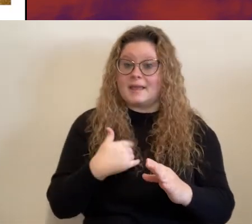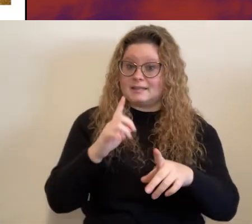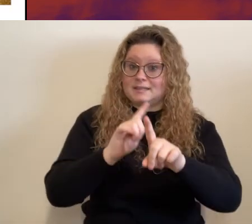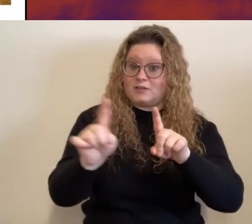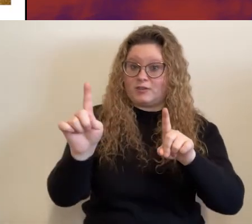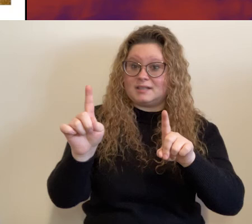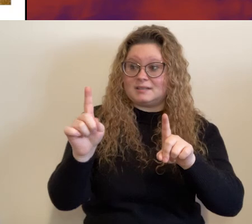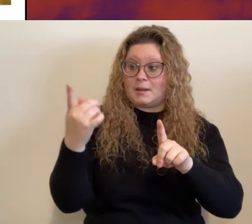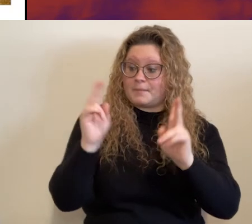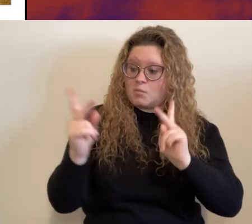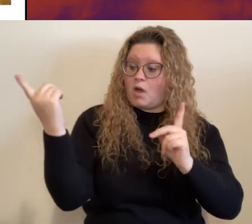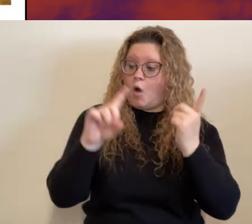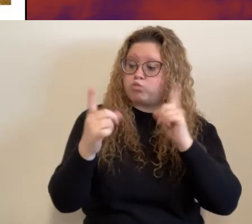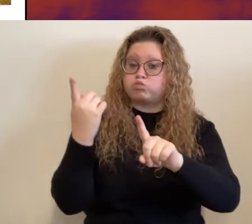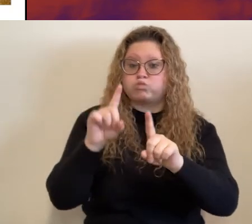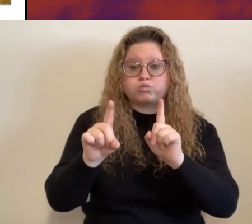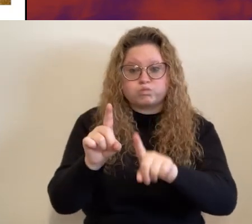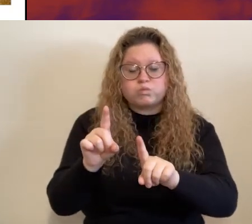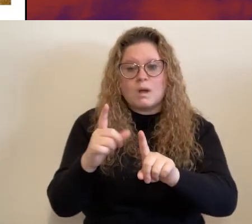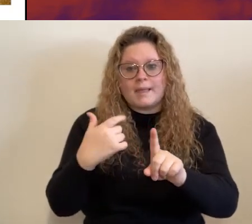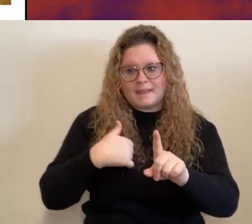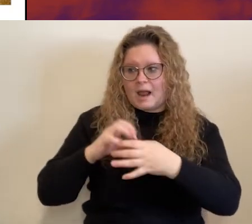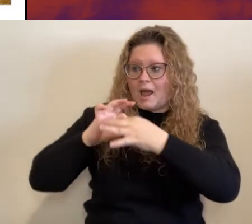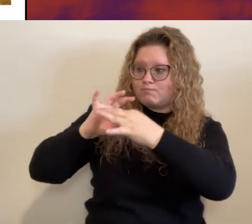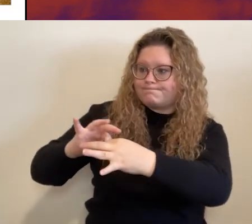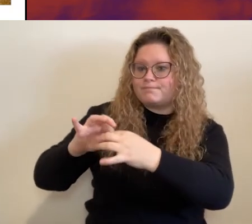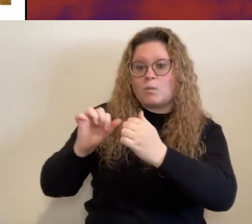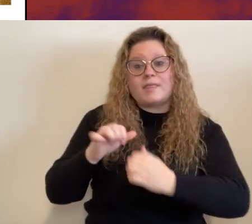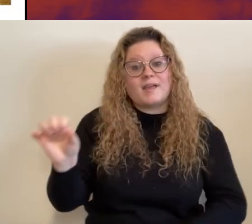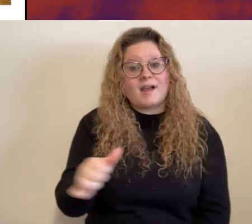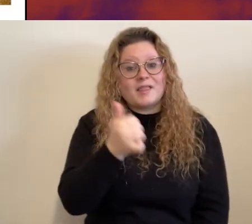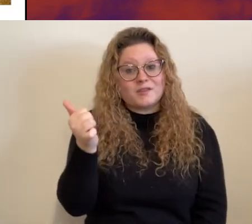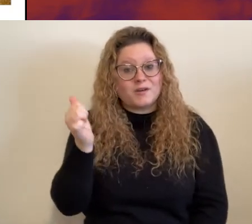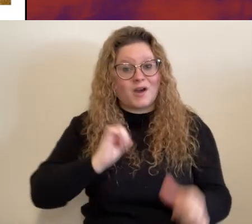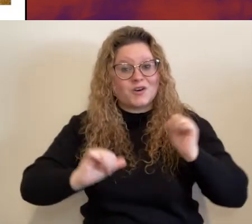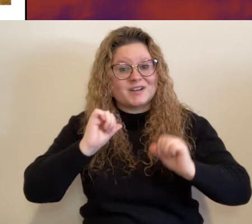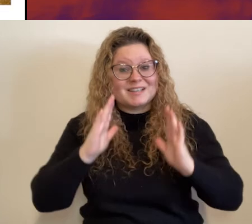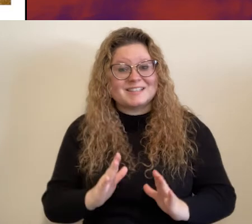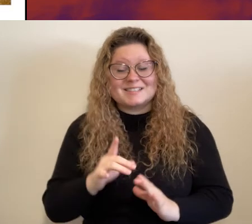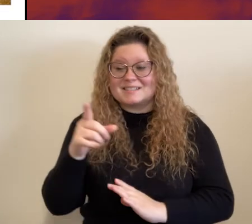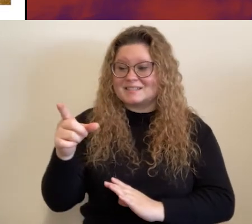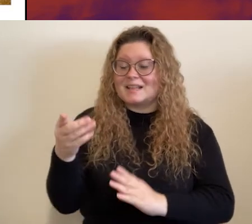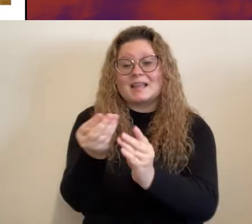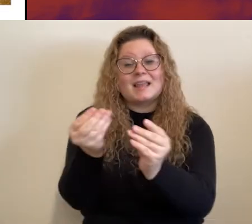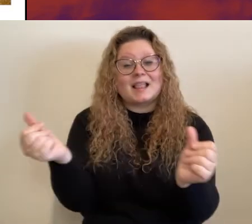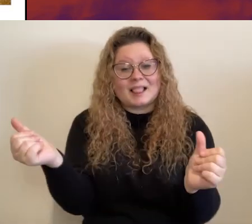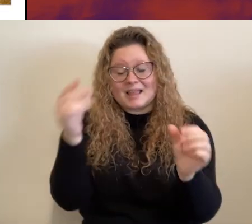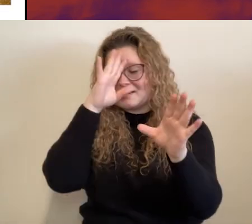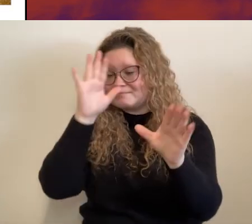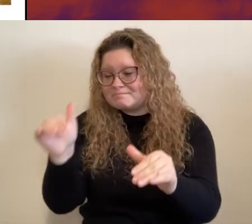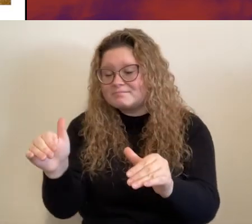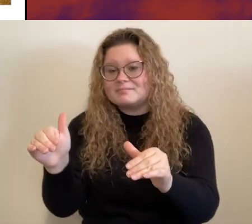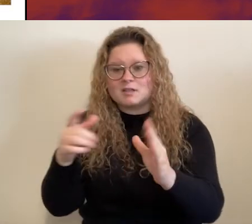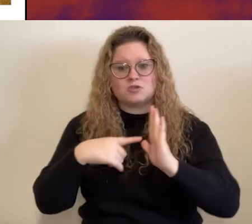to associate myself with other artists that are also doing healing work. It also showcase the quality